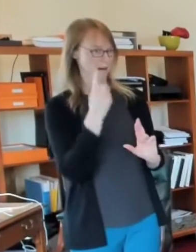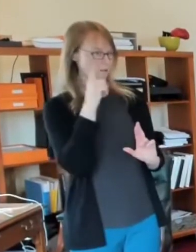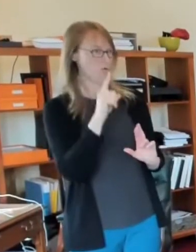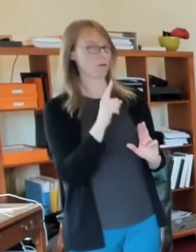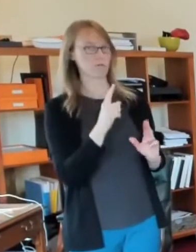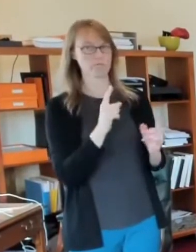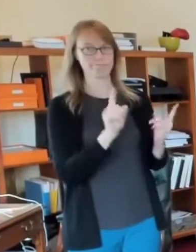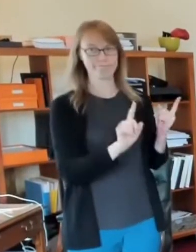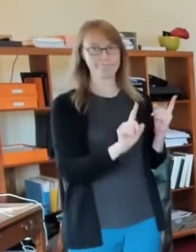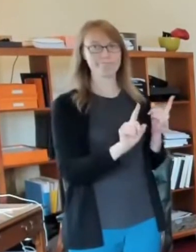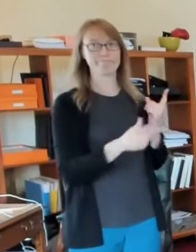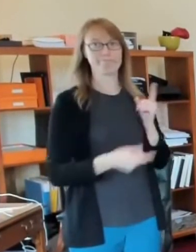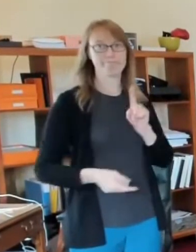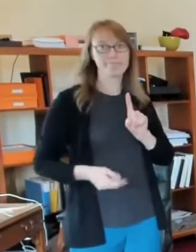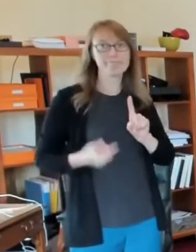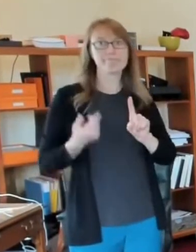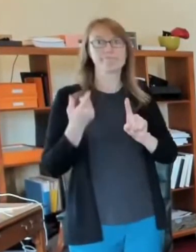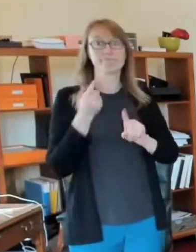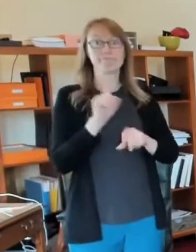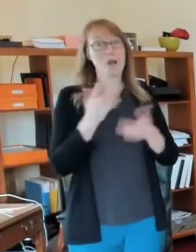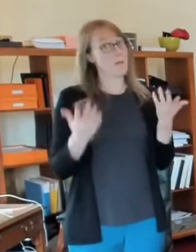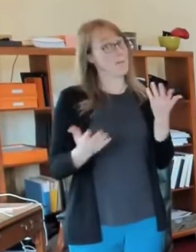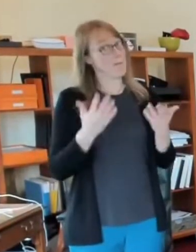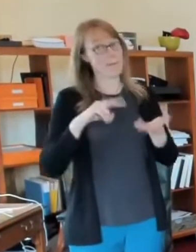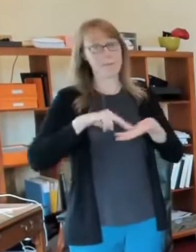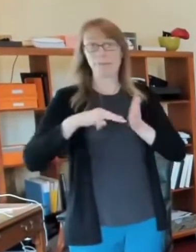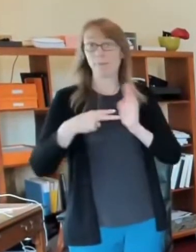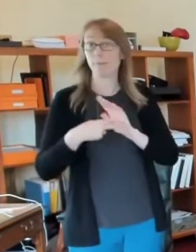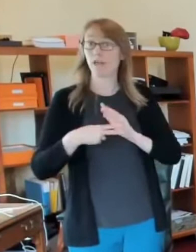It's possible it may take a little bit longer,